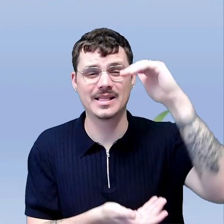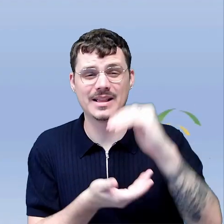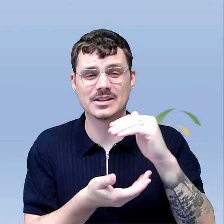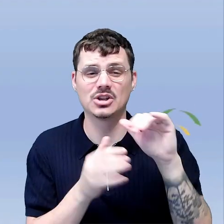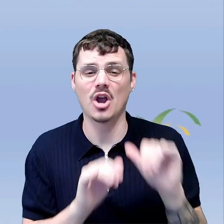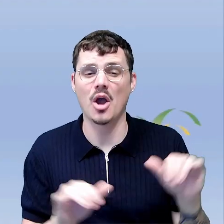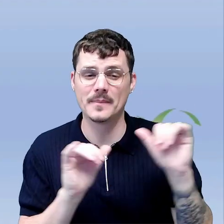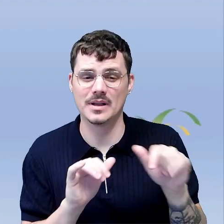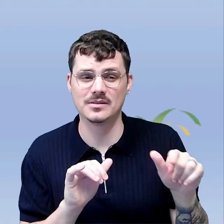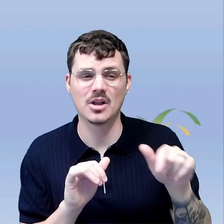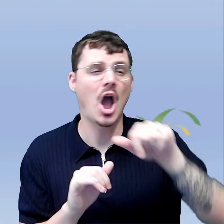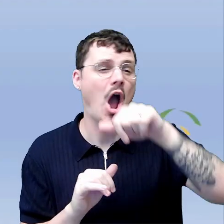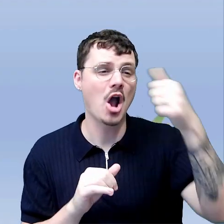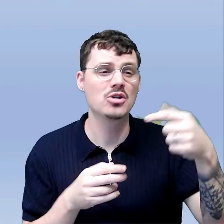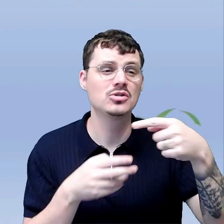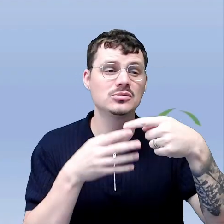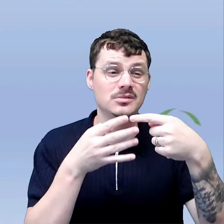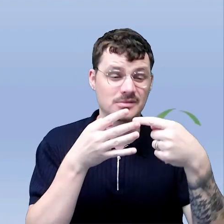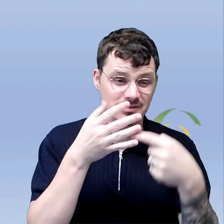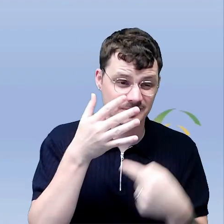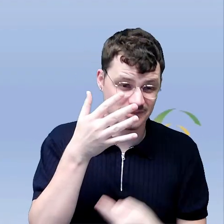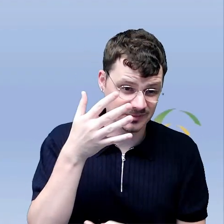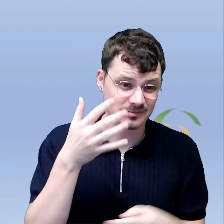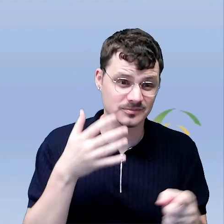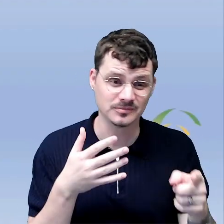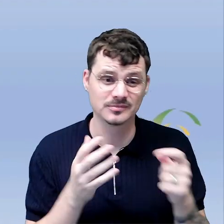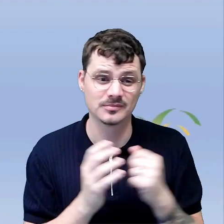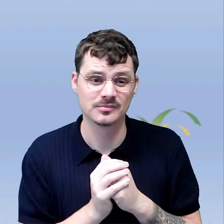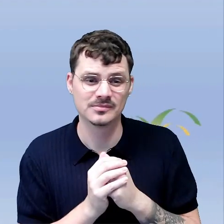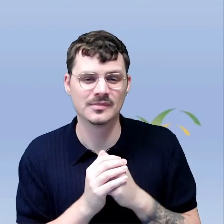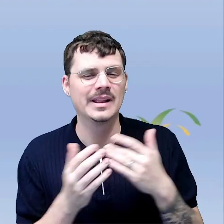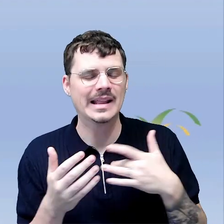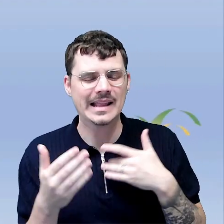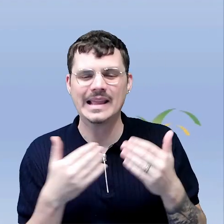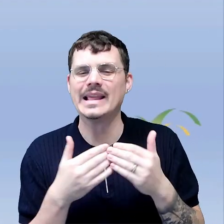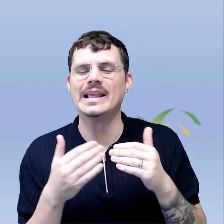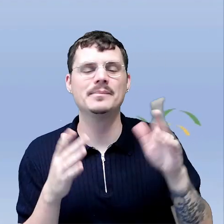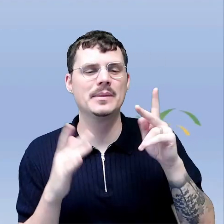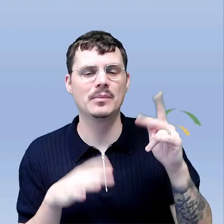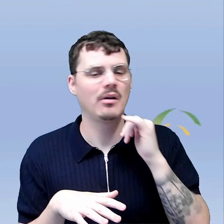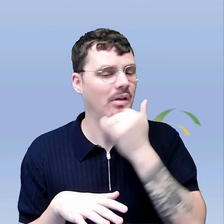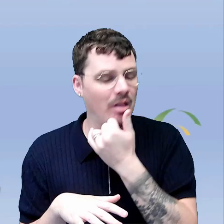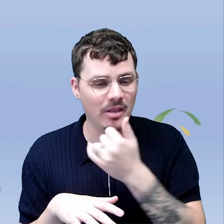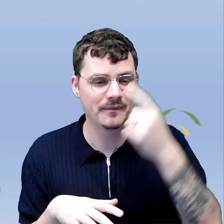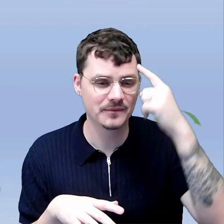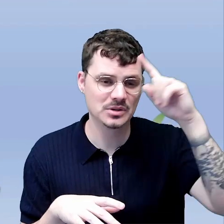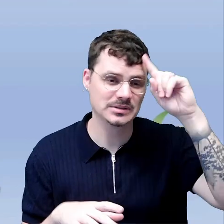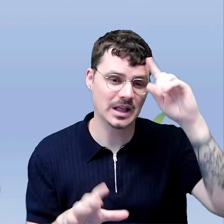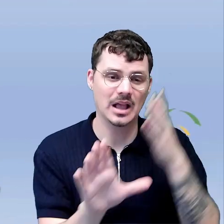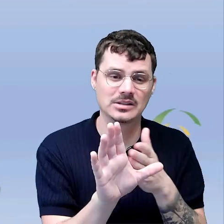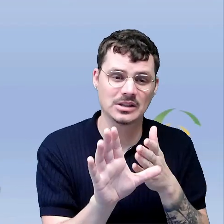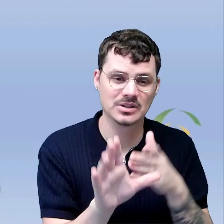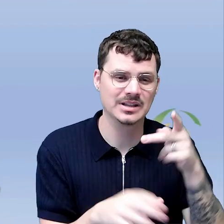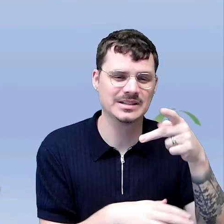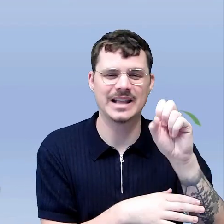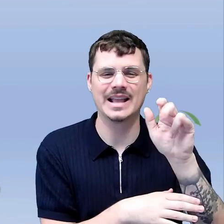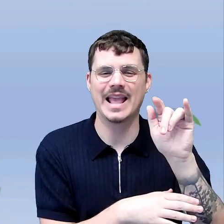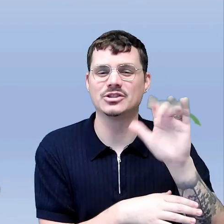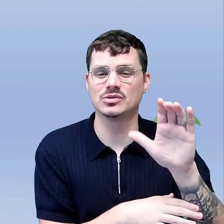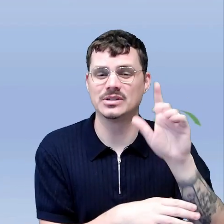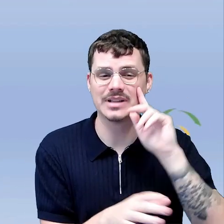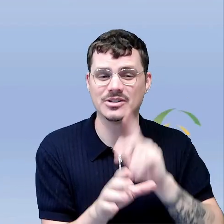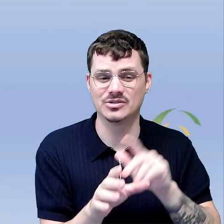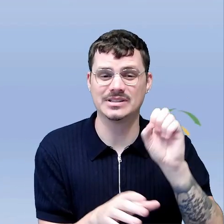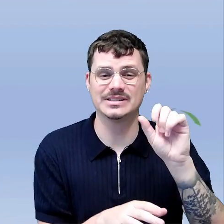mechanism. These other mechanisms, easily mistaken for psychiatric symptoms, purely psychiatric